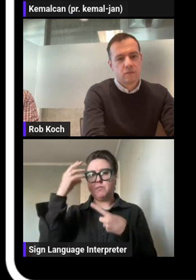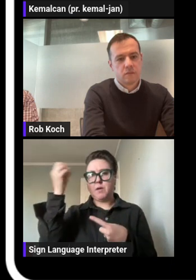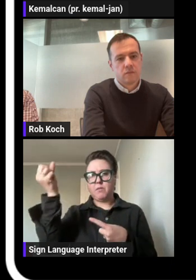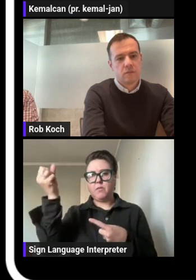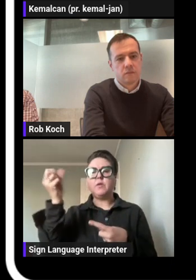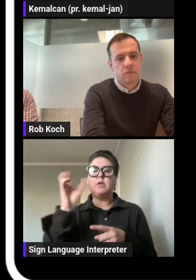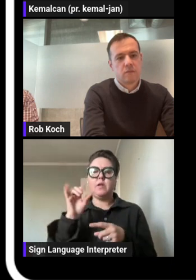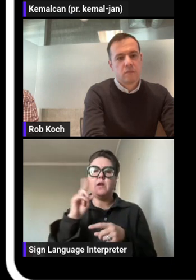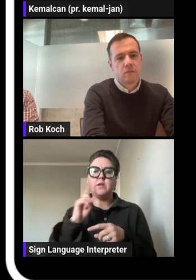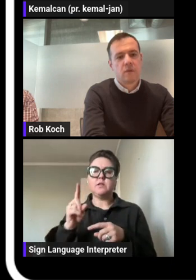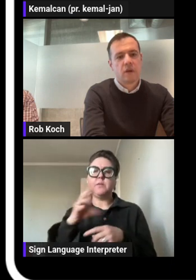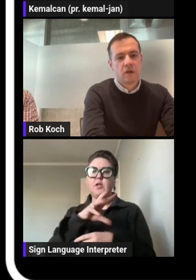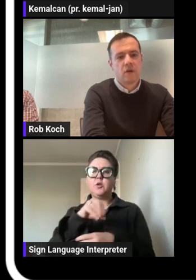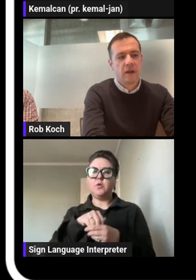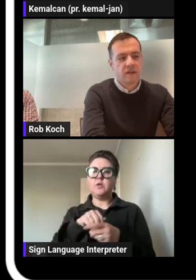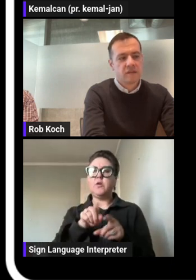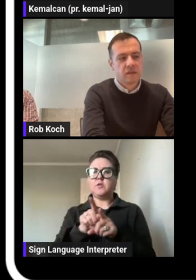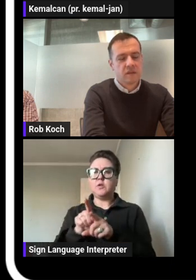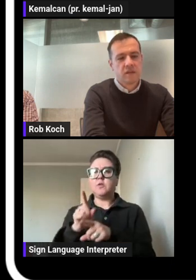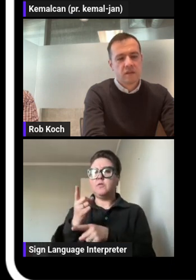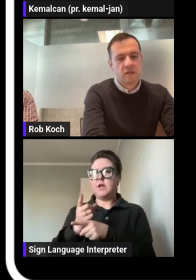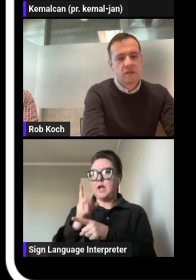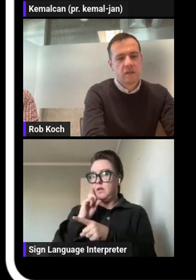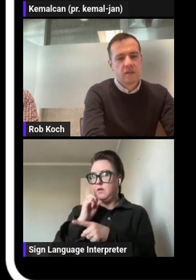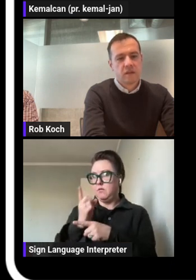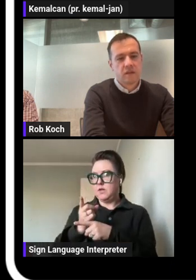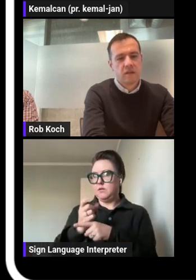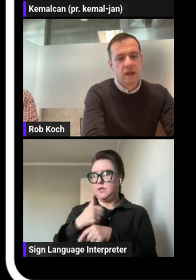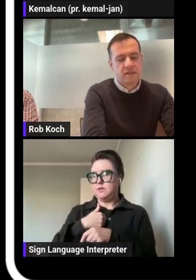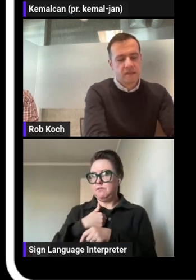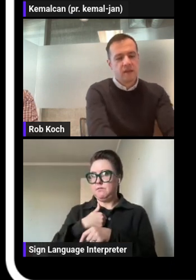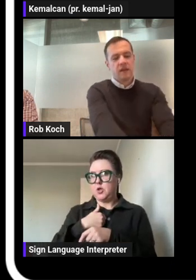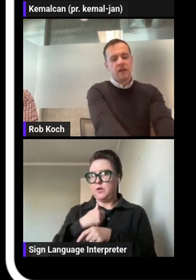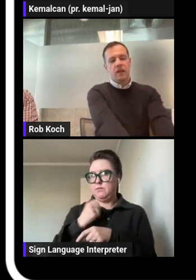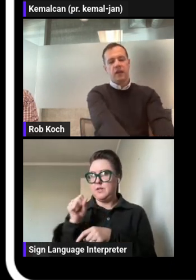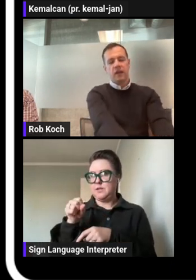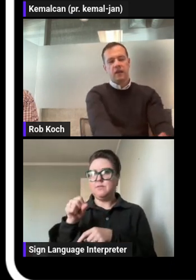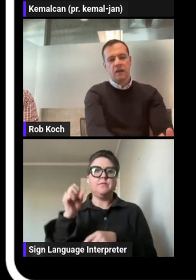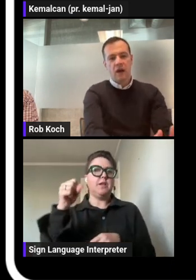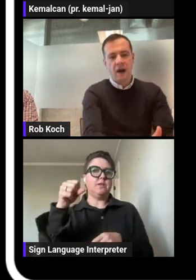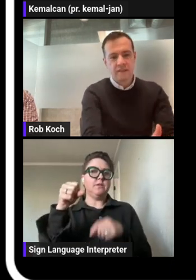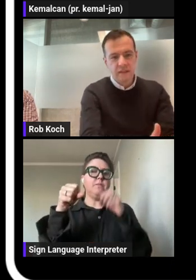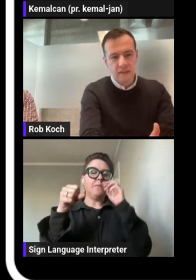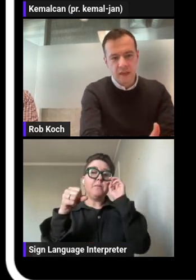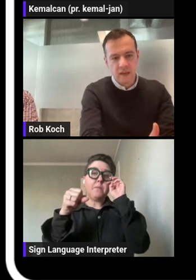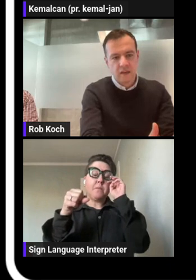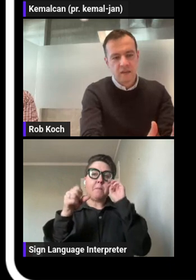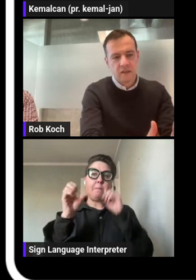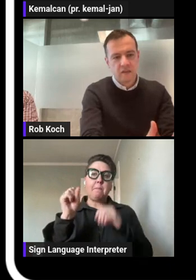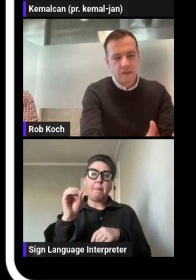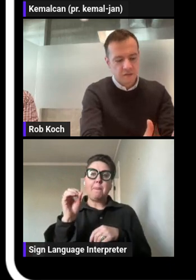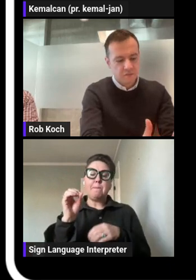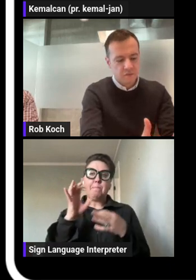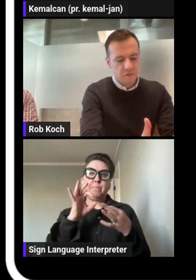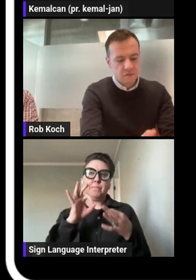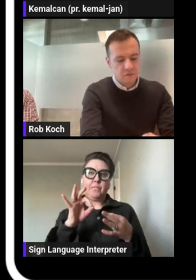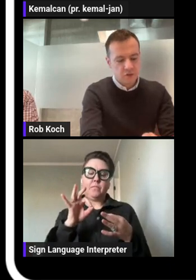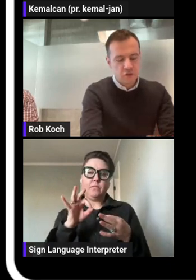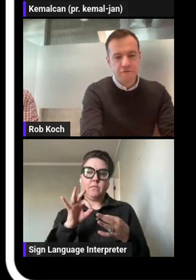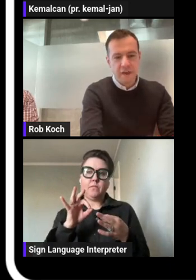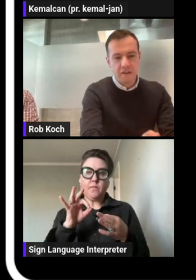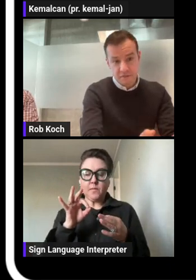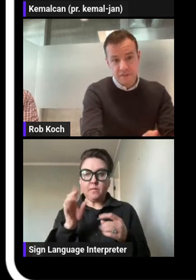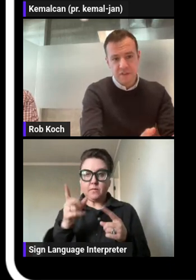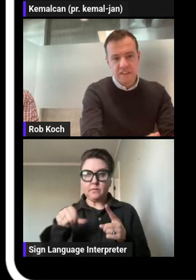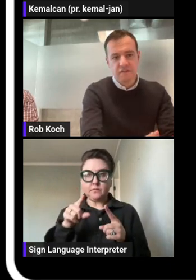that has to be factored in as well. Okay. I think. Correct. Right? Sorry, yes. Yes. Ideally,